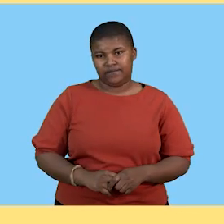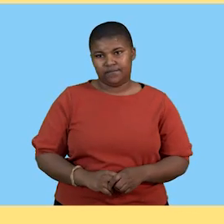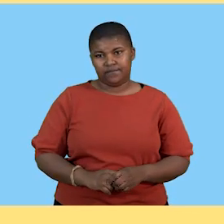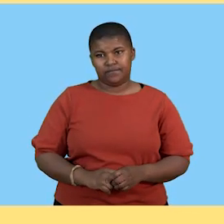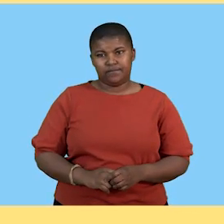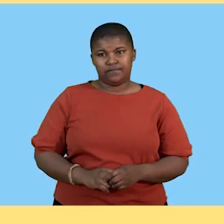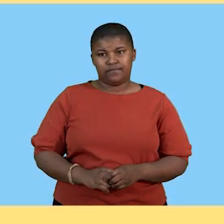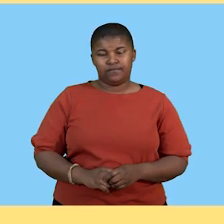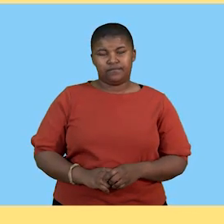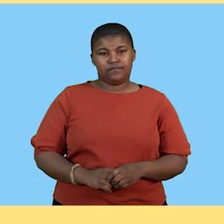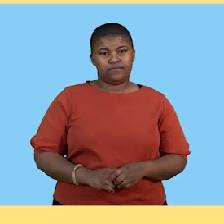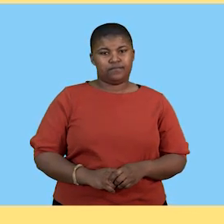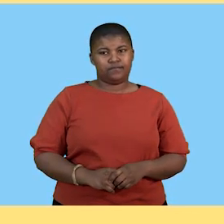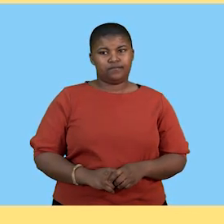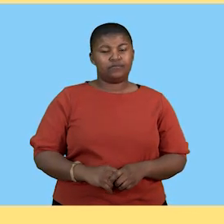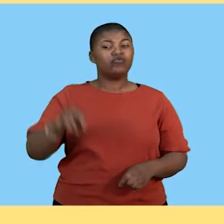443,150,